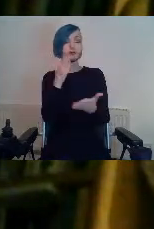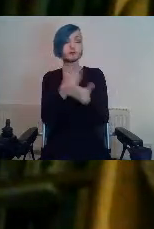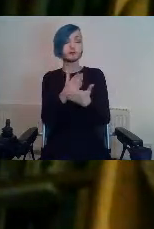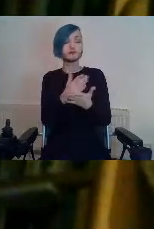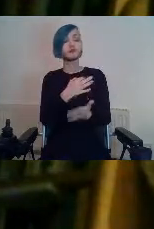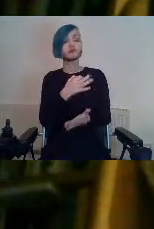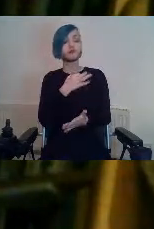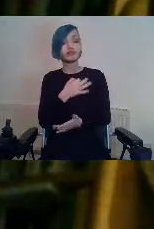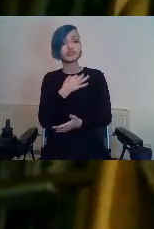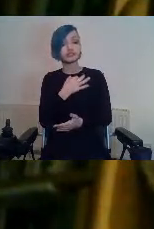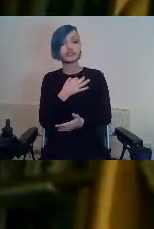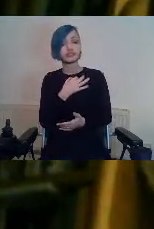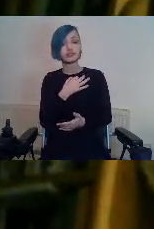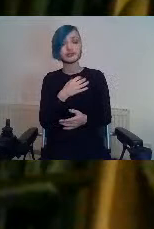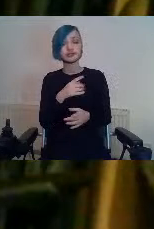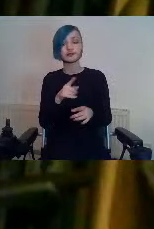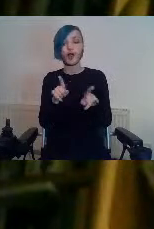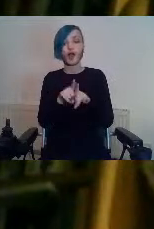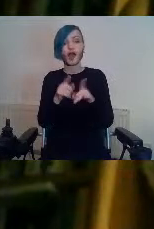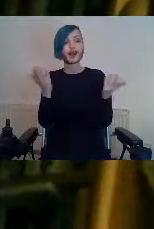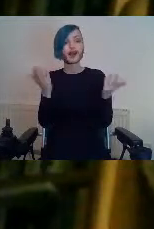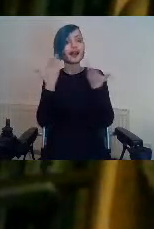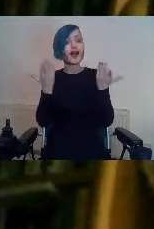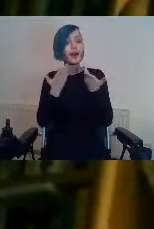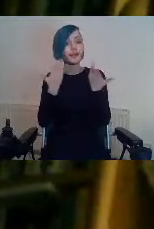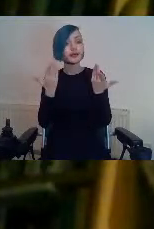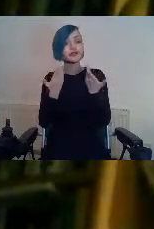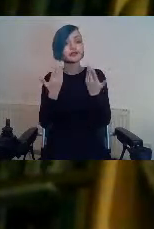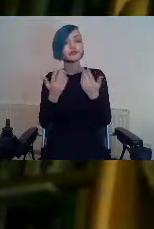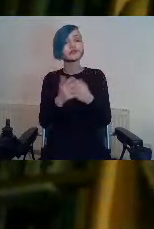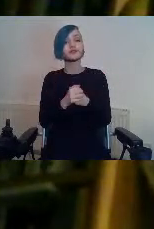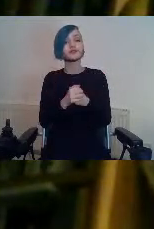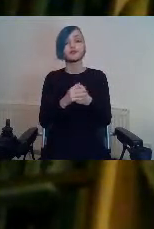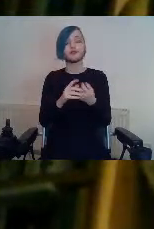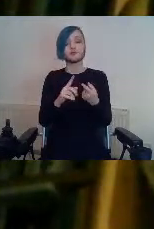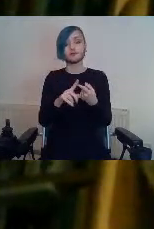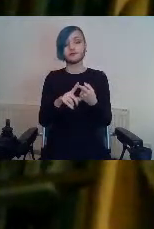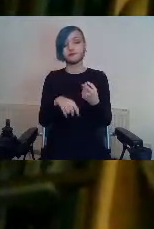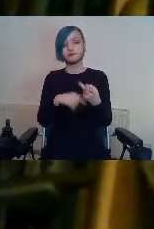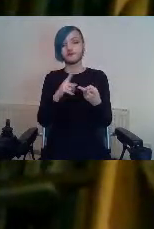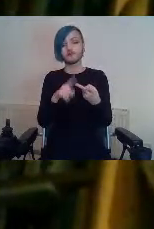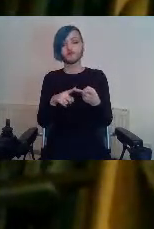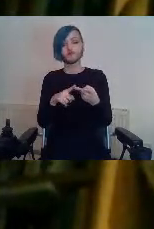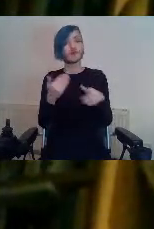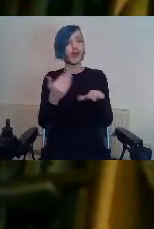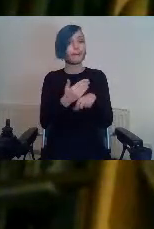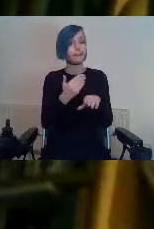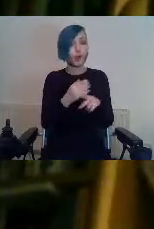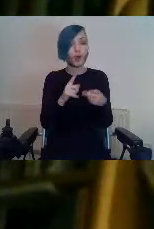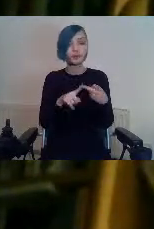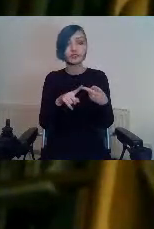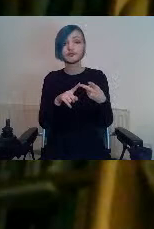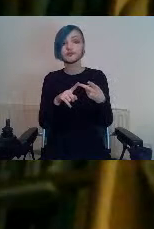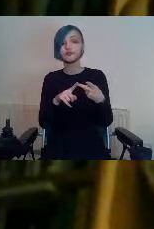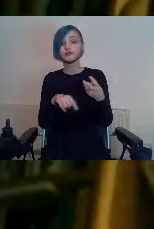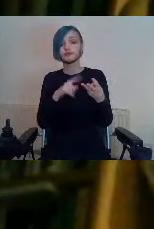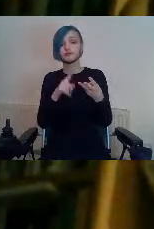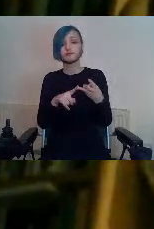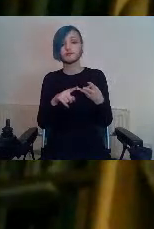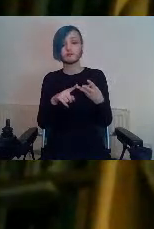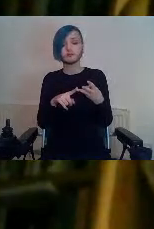the climate or the unemployment all the weakness of